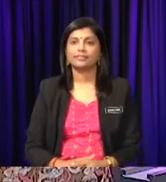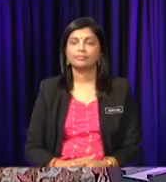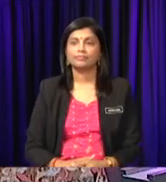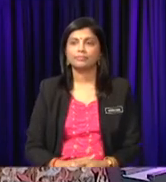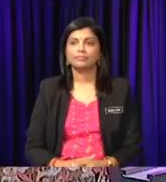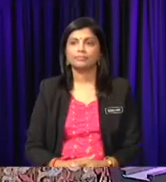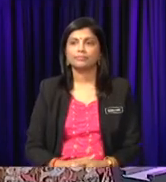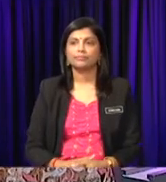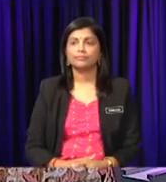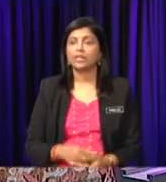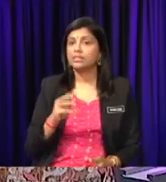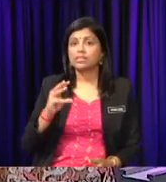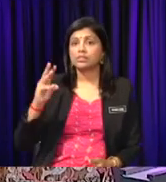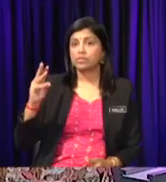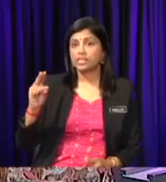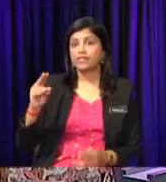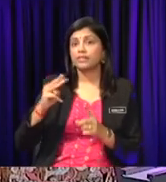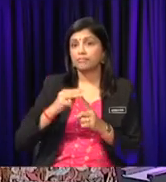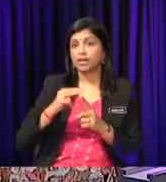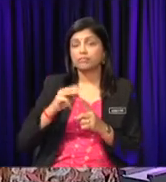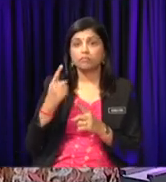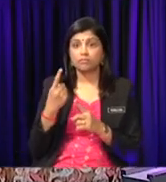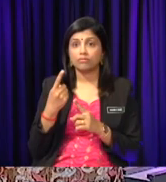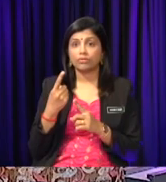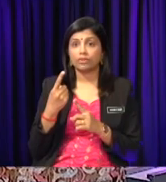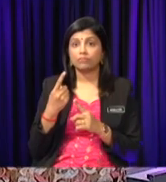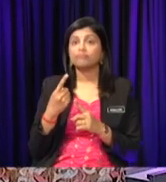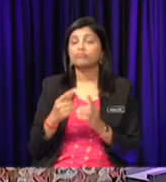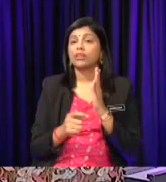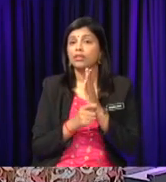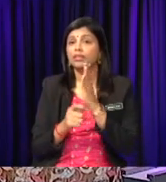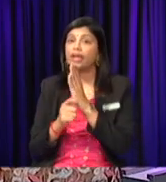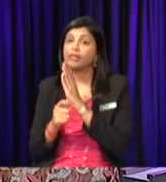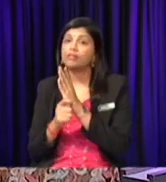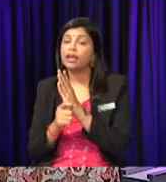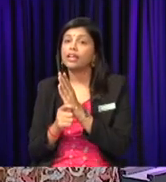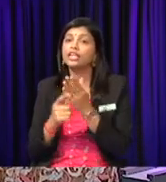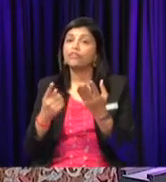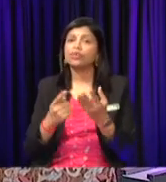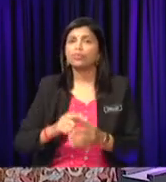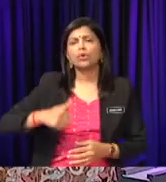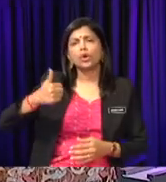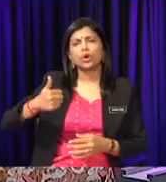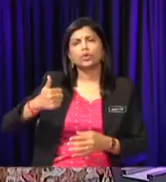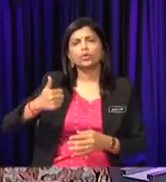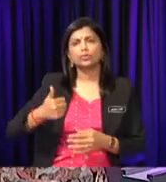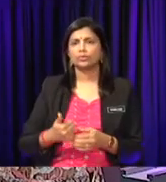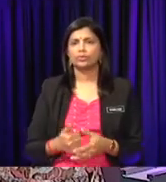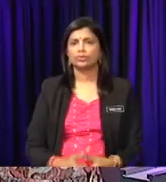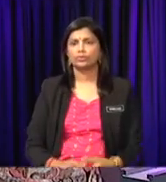or be an interlocutor at the school. We will have to give marks. Every mark counts. And from the experience that I had last year,